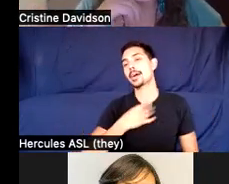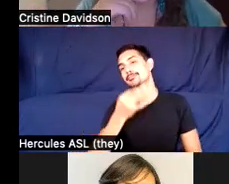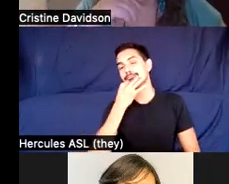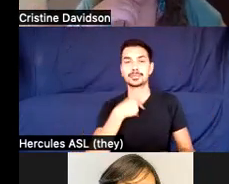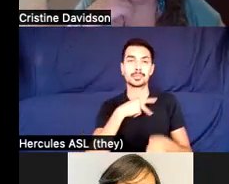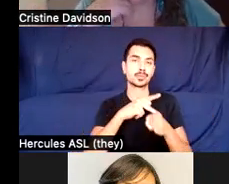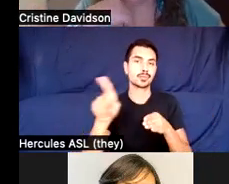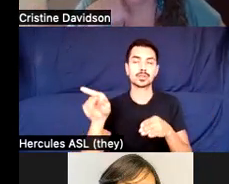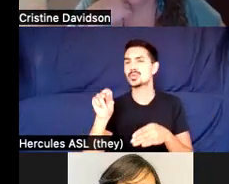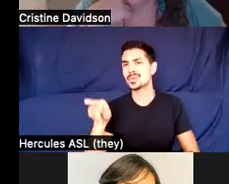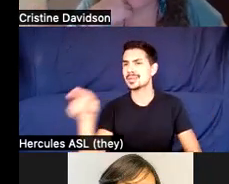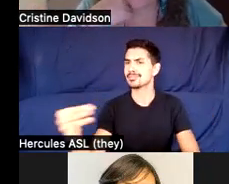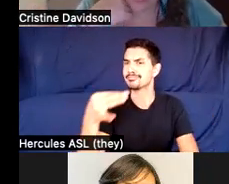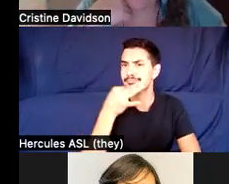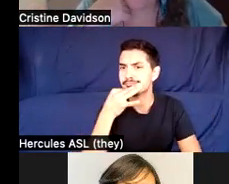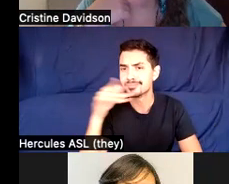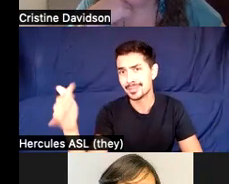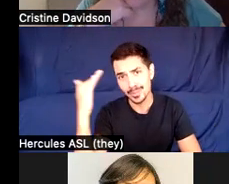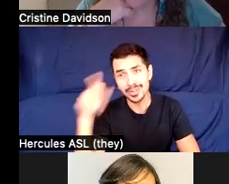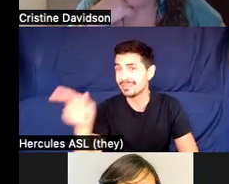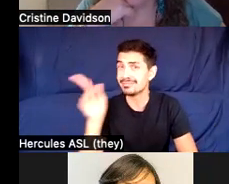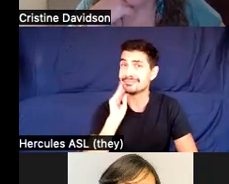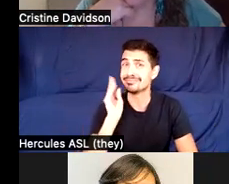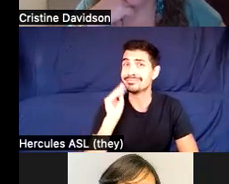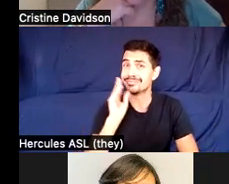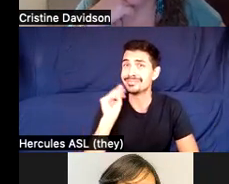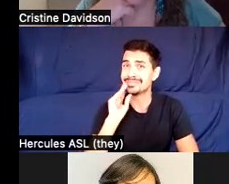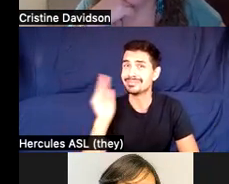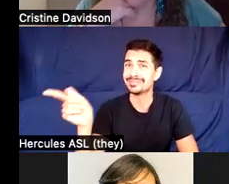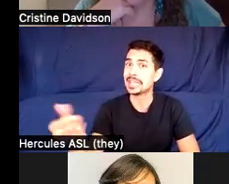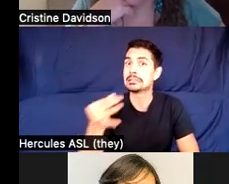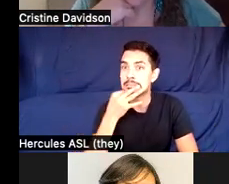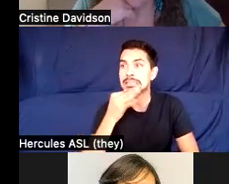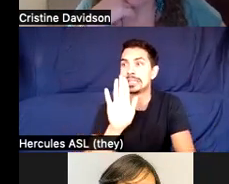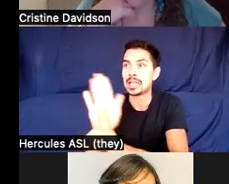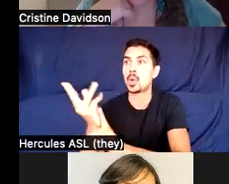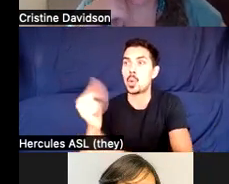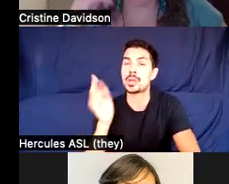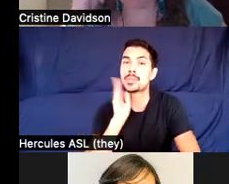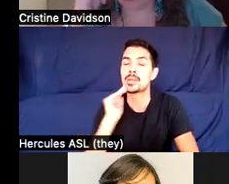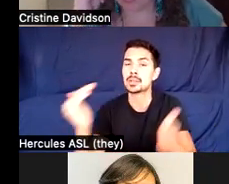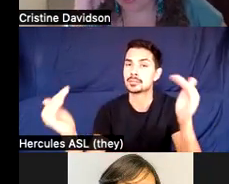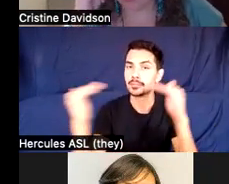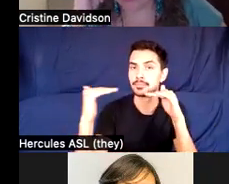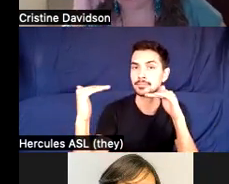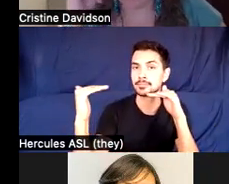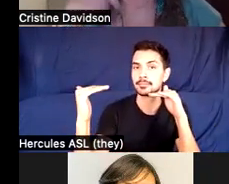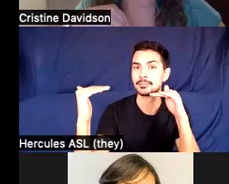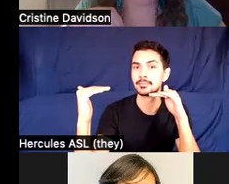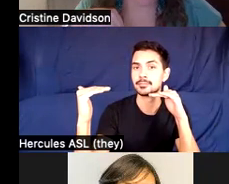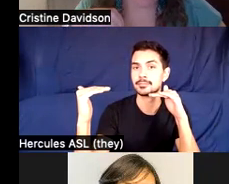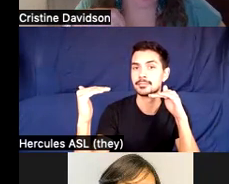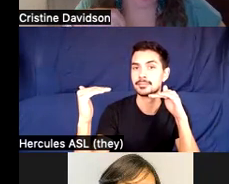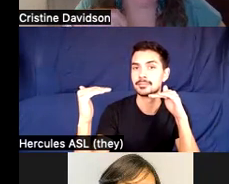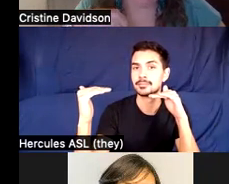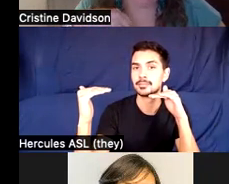that you will never know and don't need to know, right? And how does all that fit together? What support